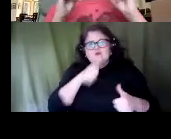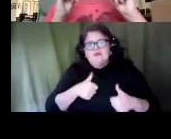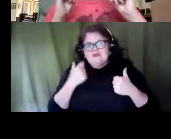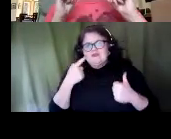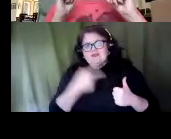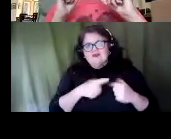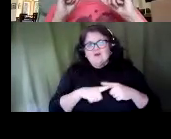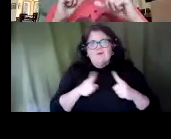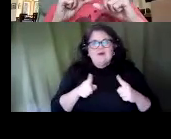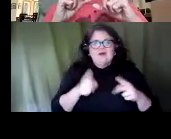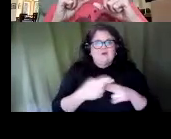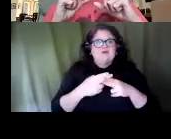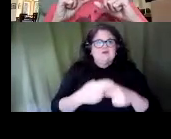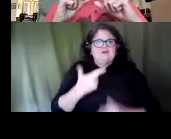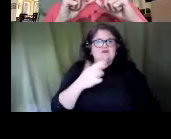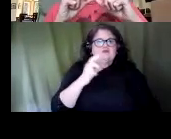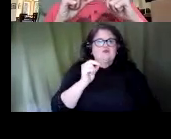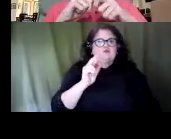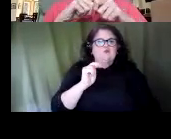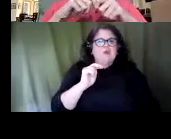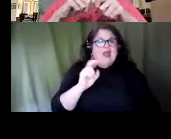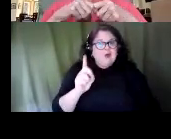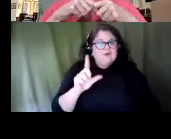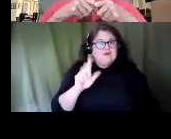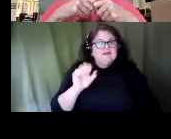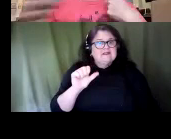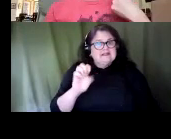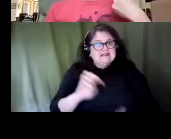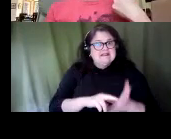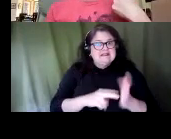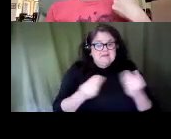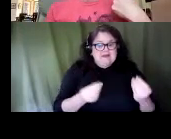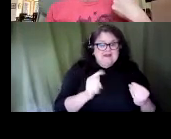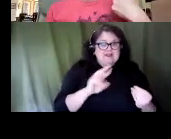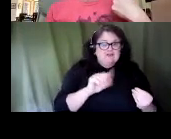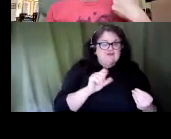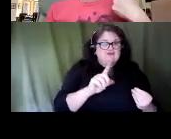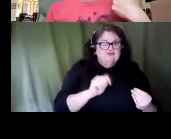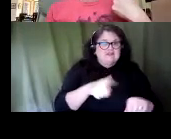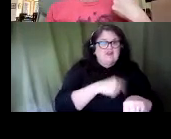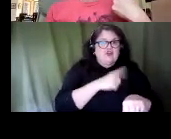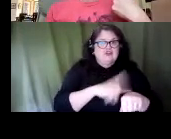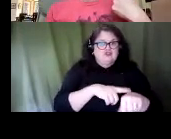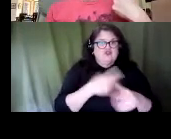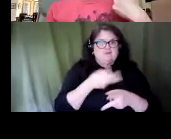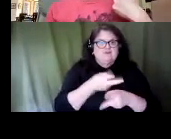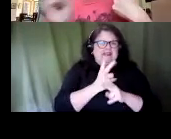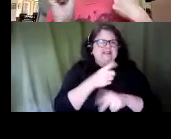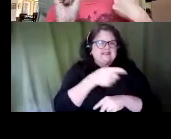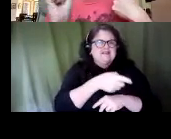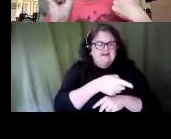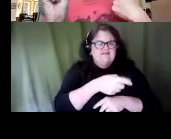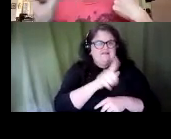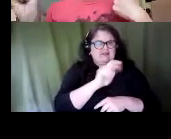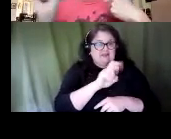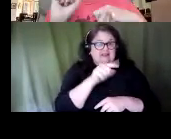But through what's called a ground lease, the land trust is giving a long-term lease of the land to the people who live in the building. And in that